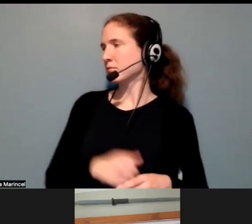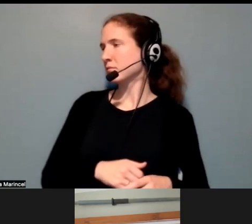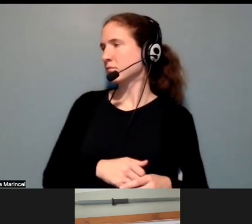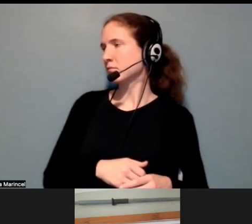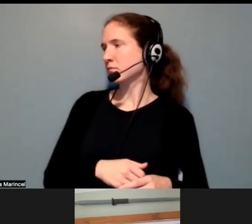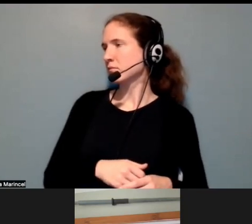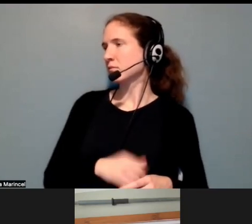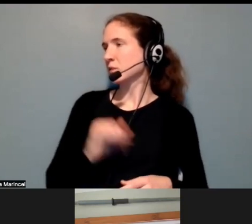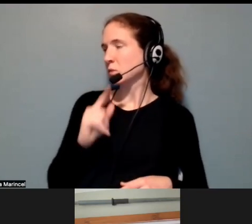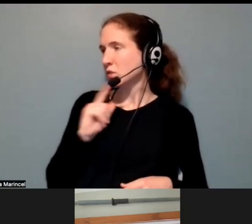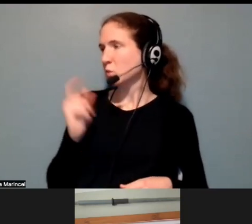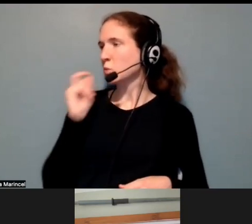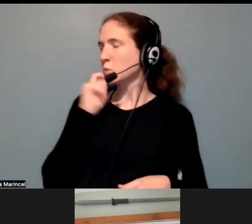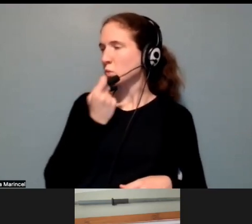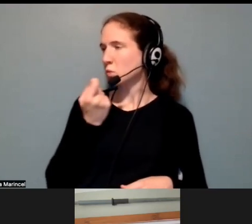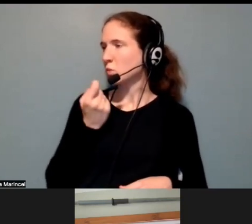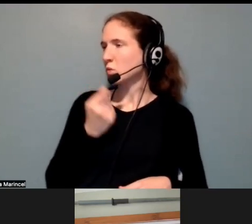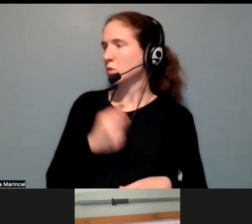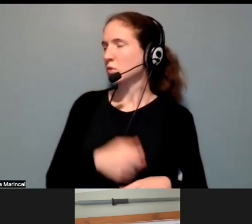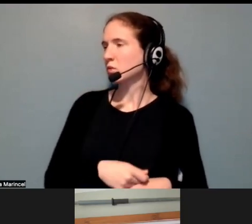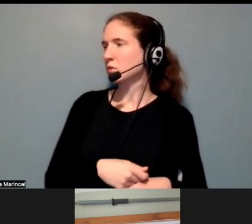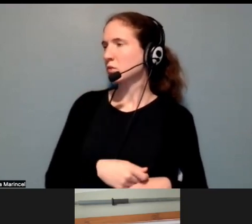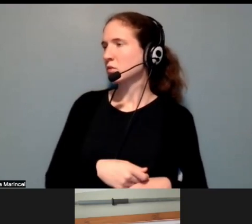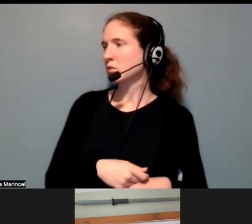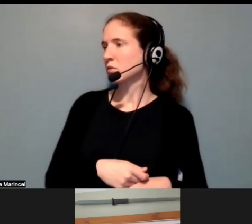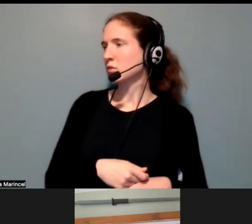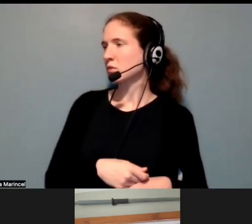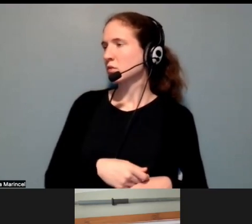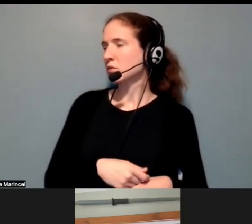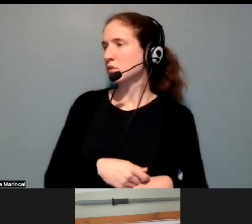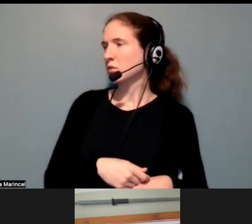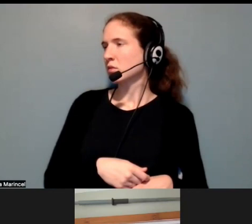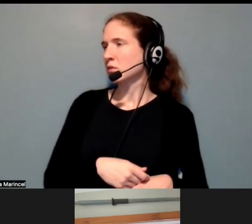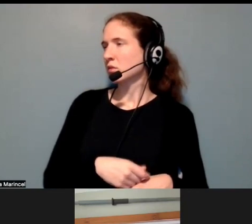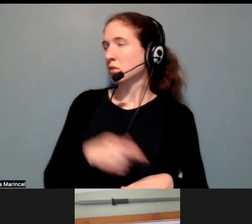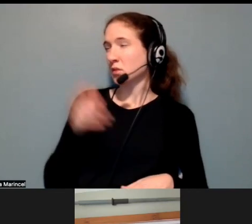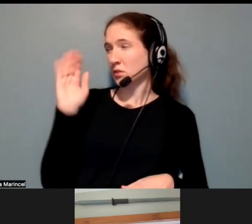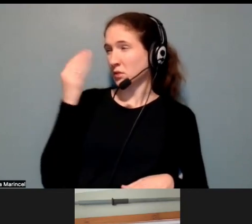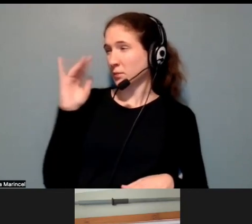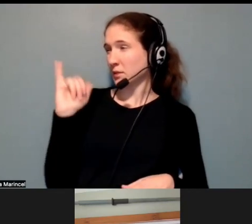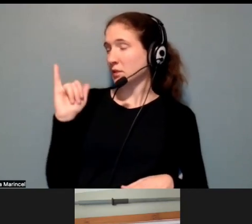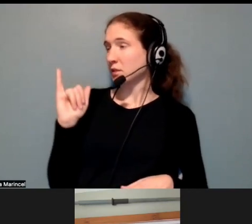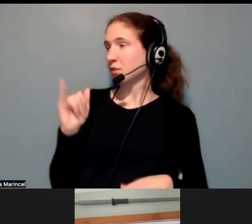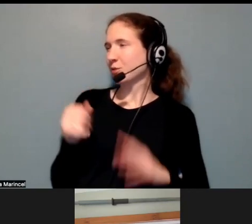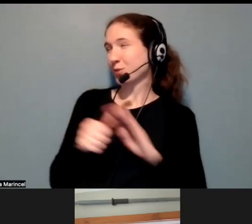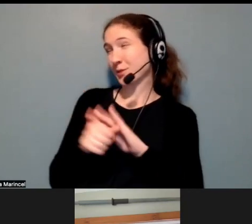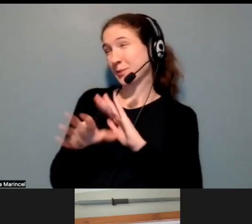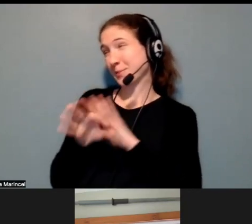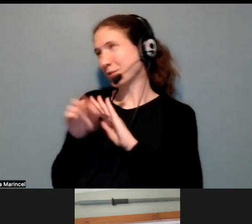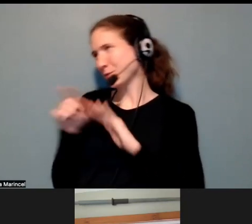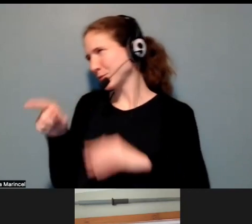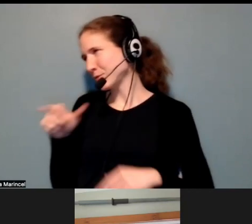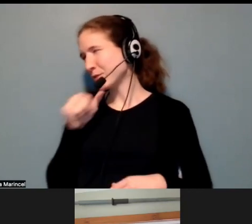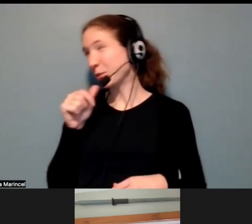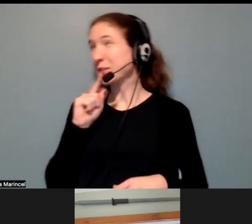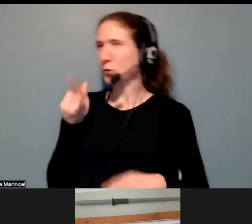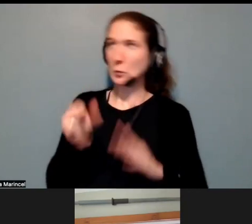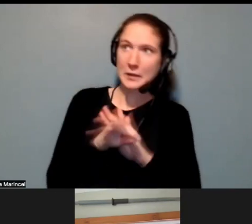That's really neat. And it sounds almost like turtles picked you more than you picked turtles.